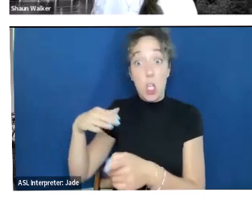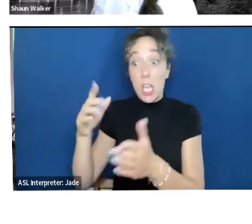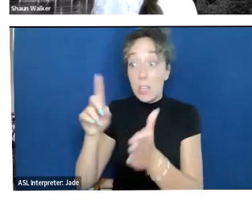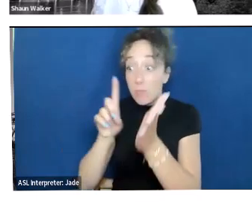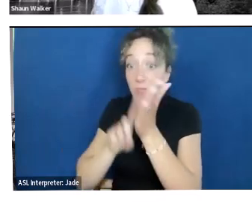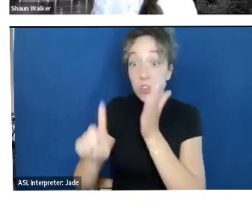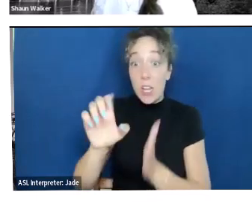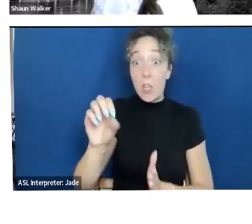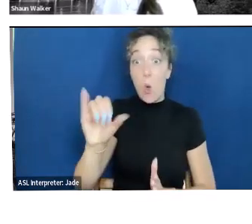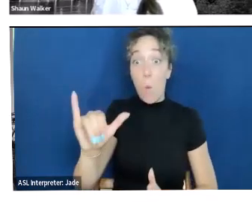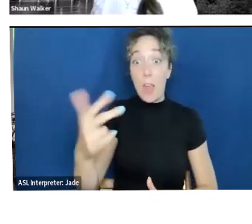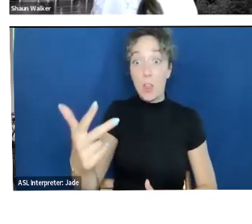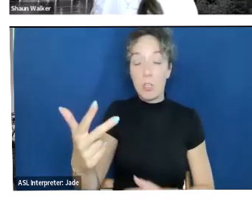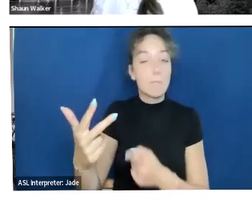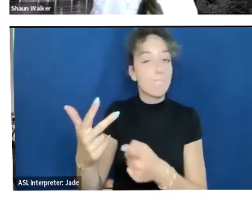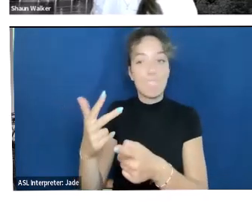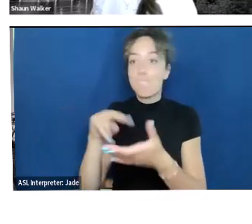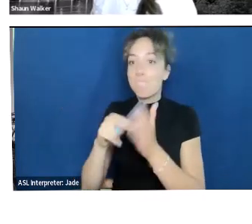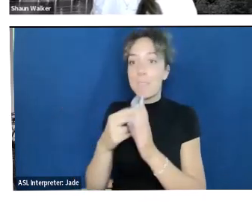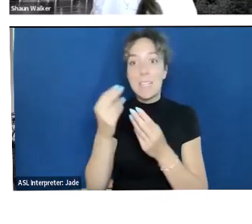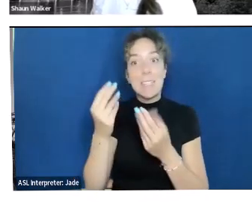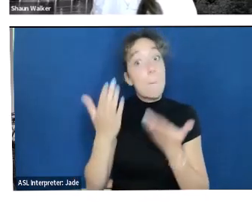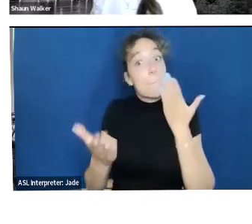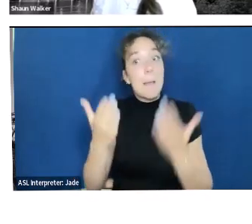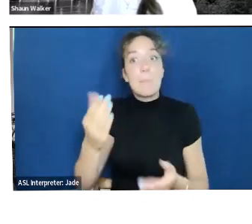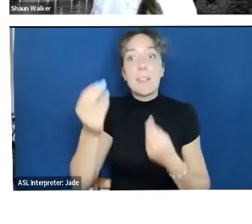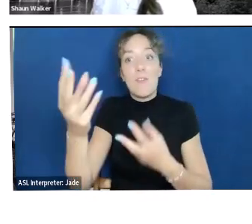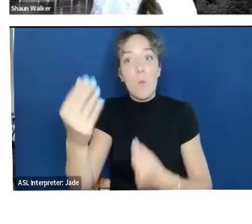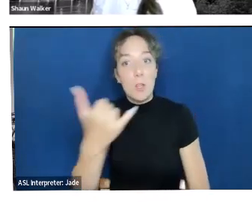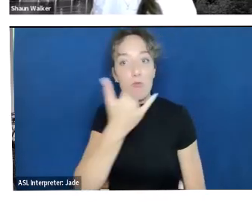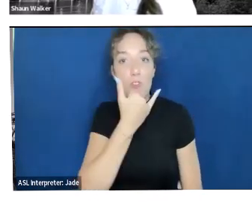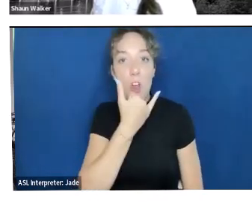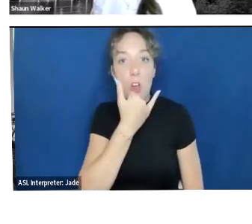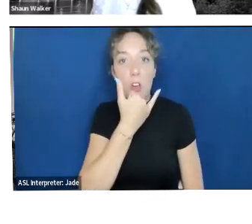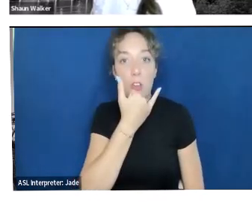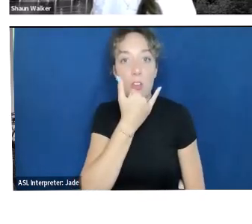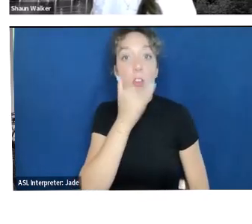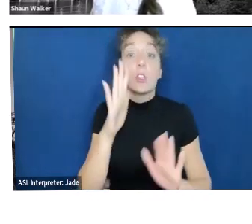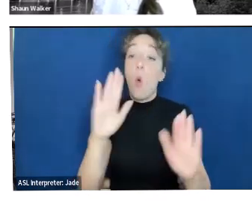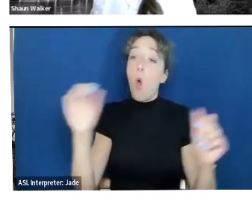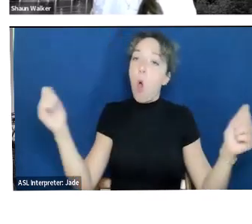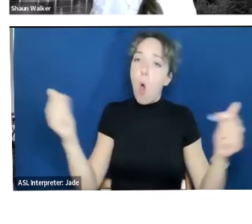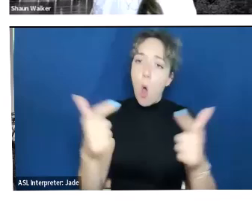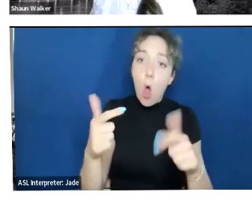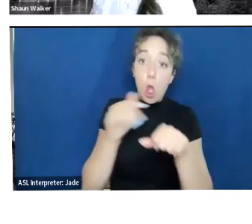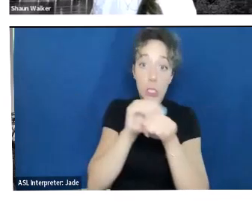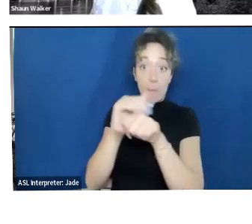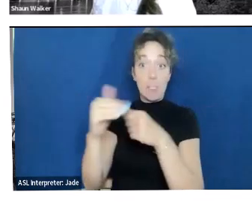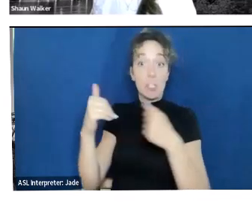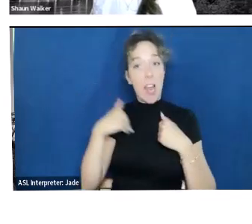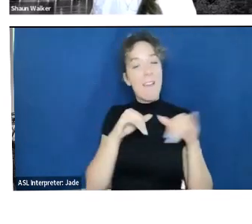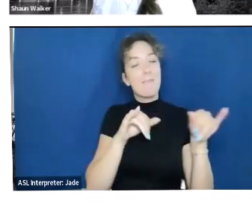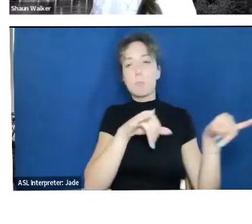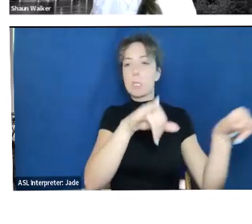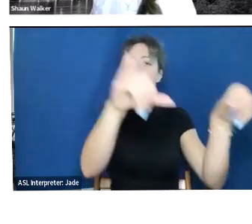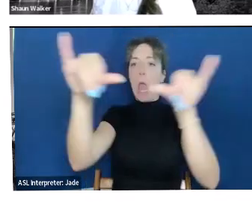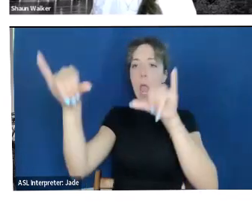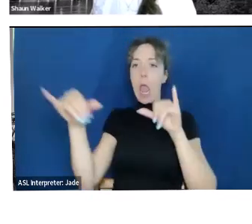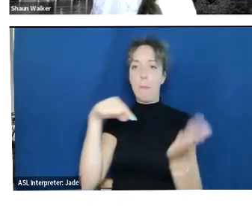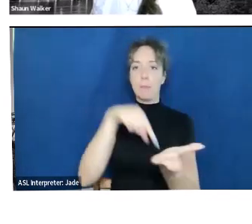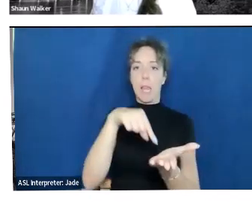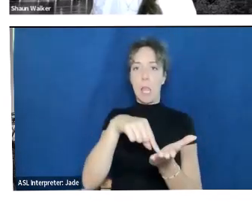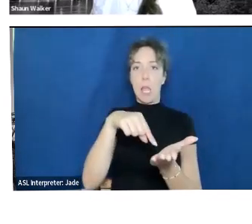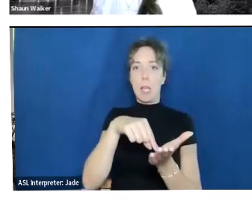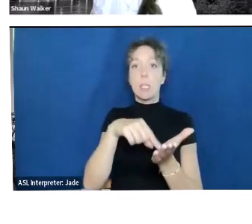So for this reason, since all submissions have the same deadlines, LEAs should